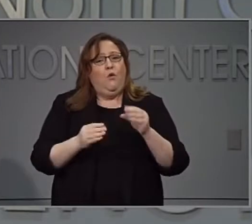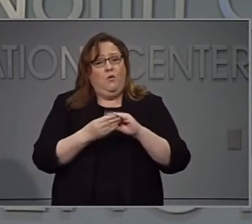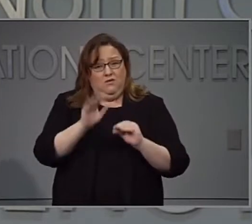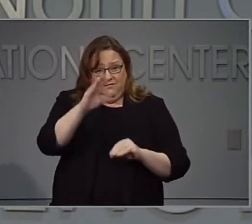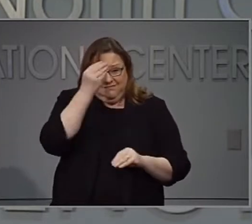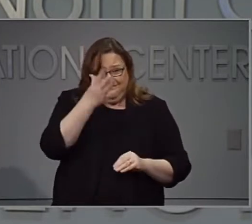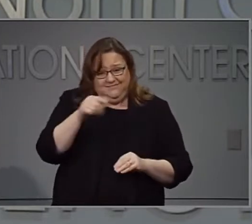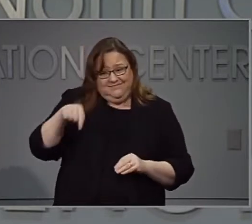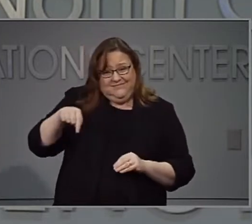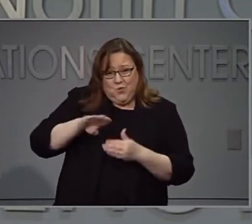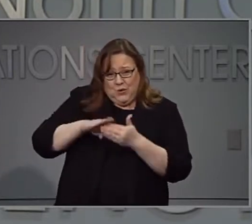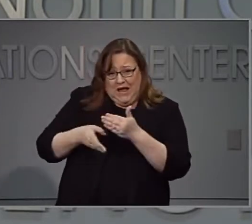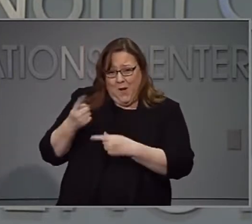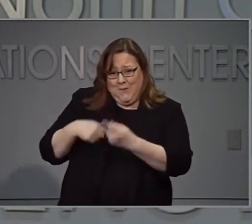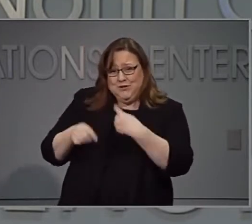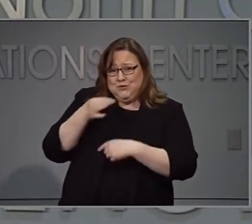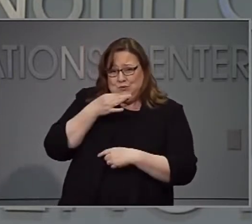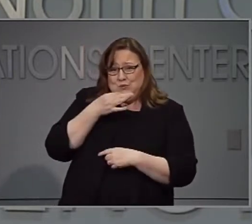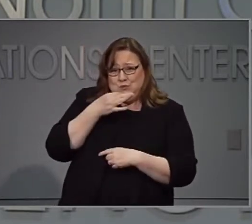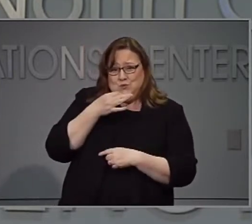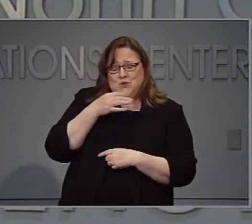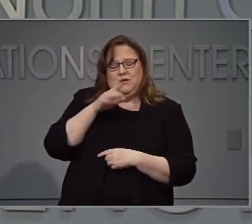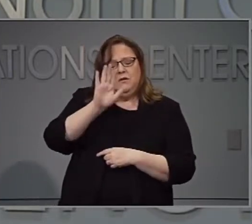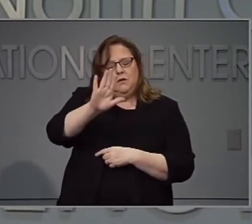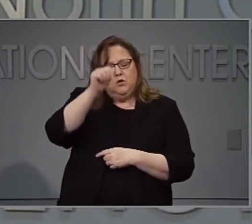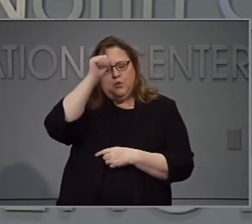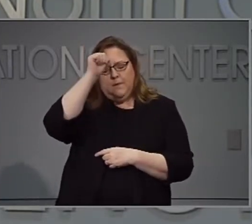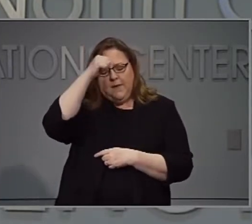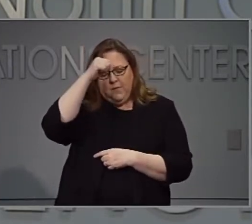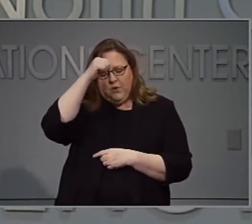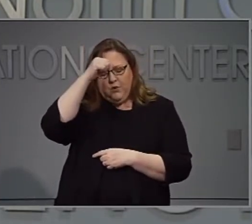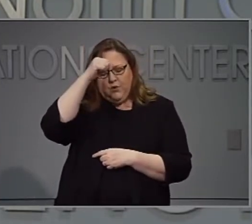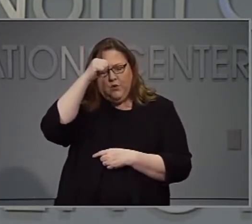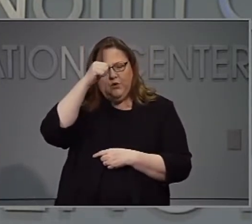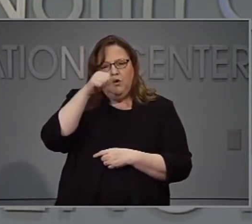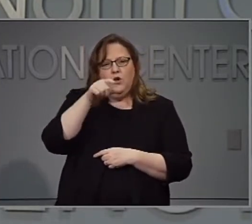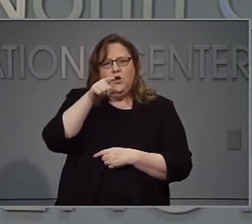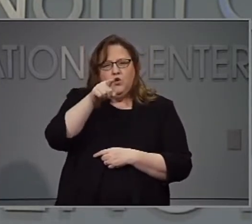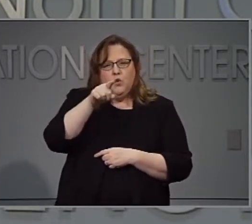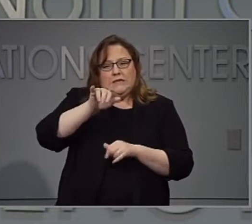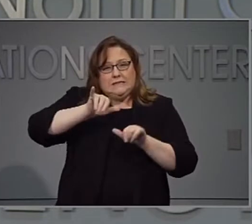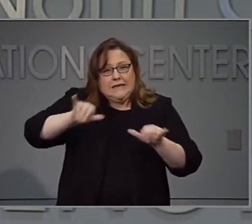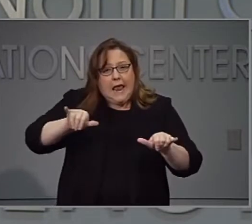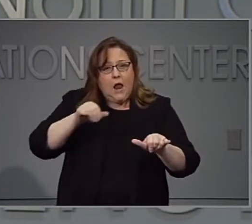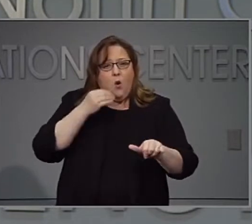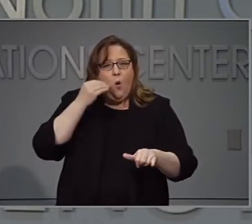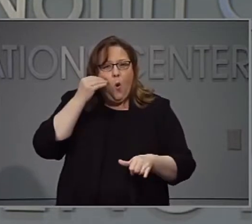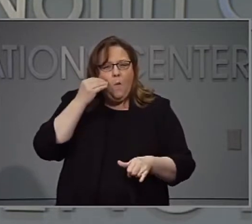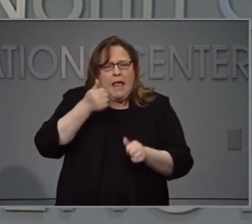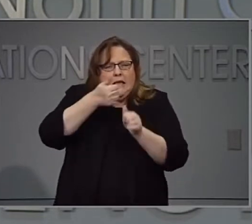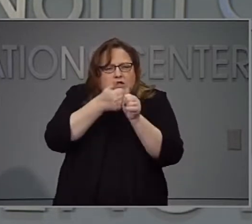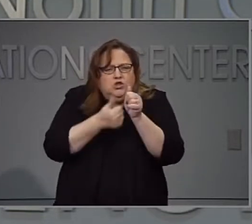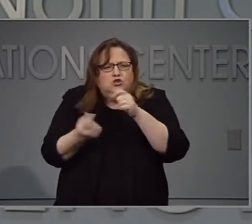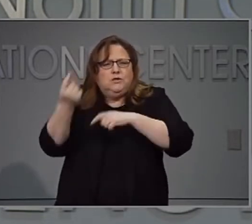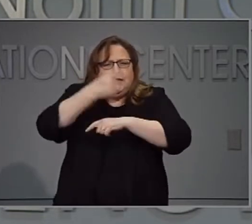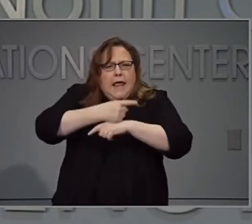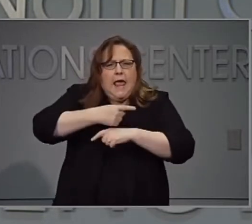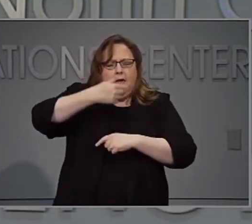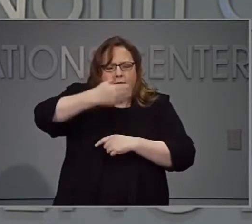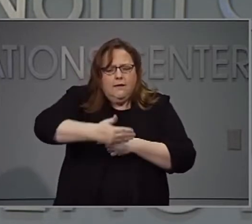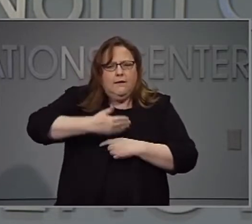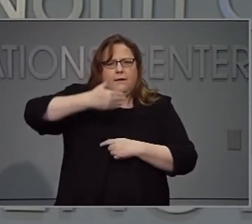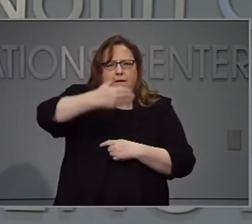weekend, please remember that every day you stay at home and practice social distancing